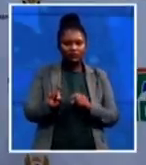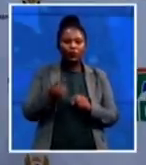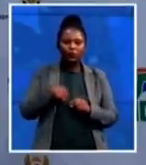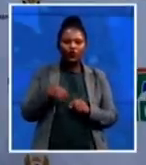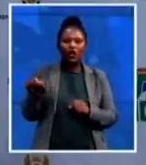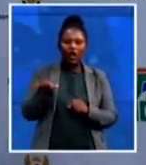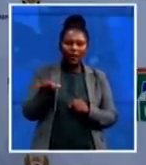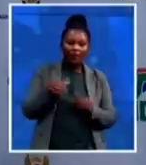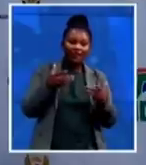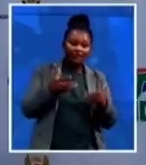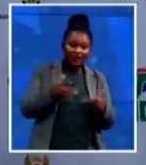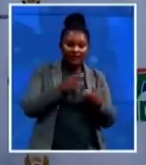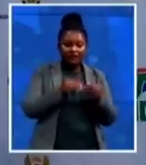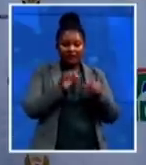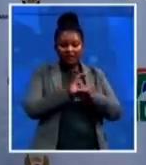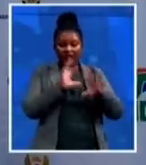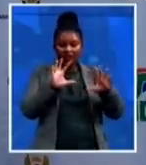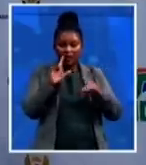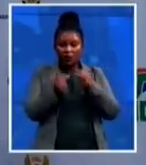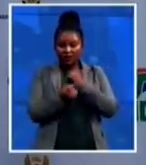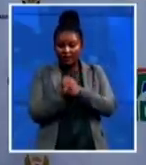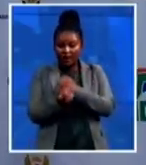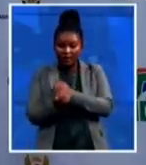what is going to be done about that. Abongile,